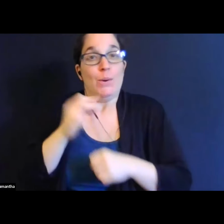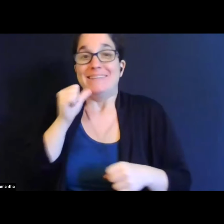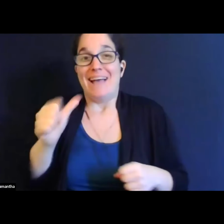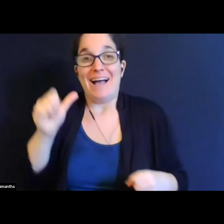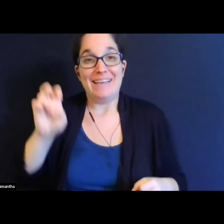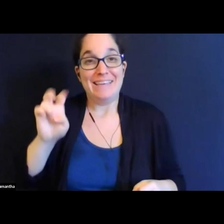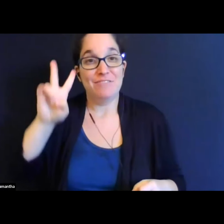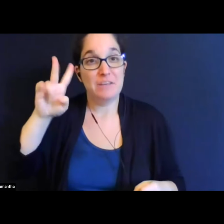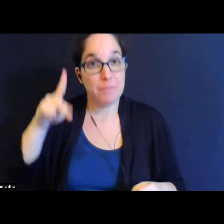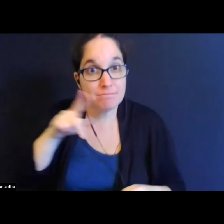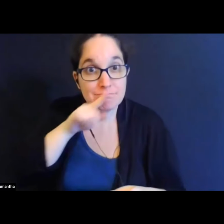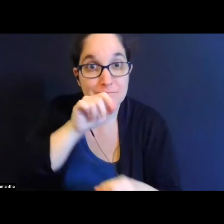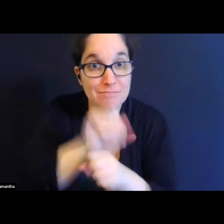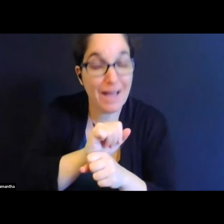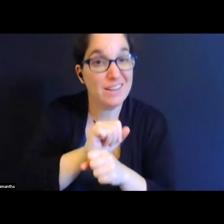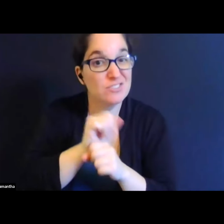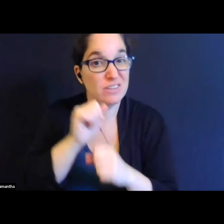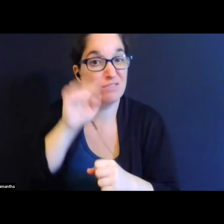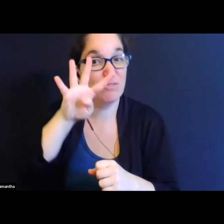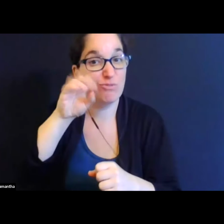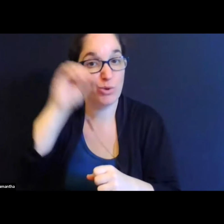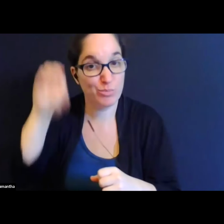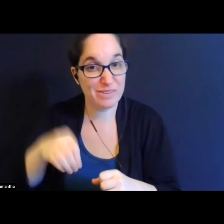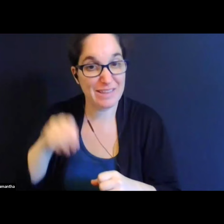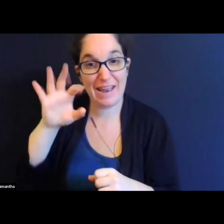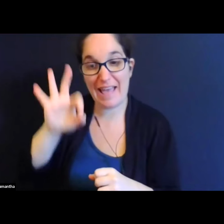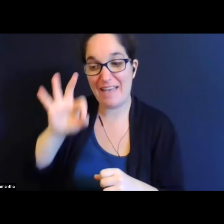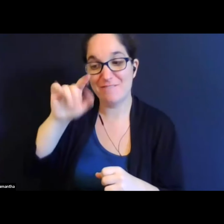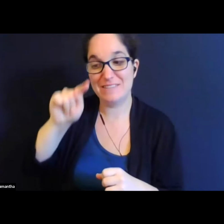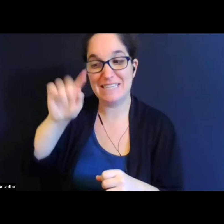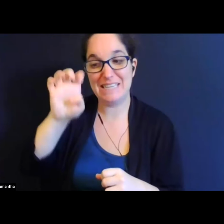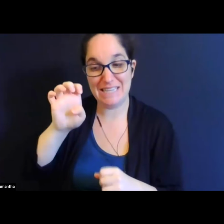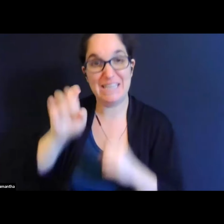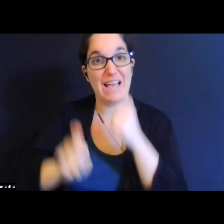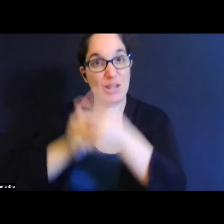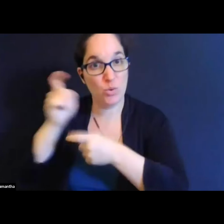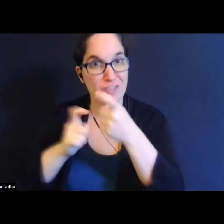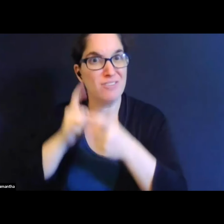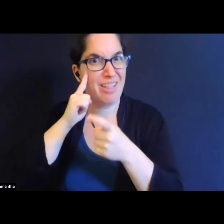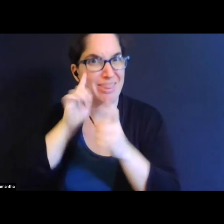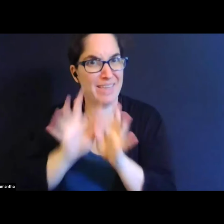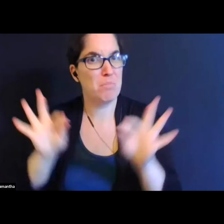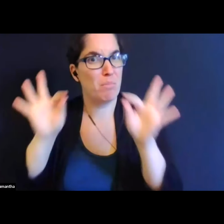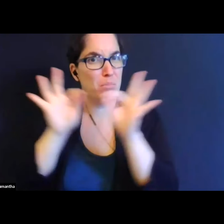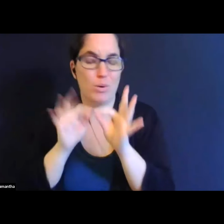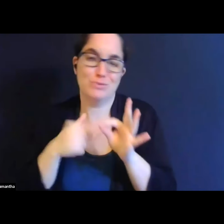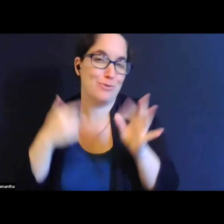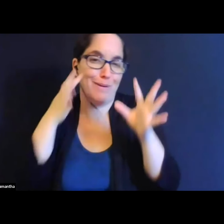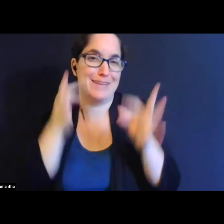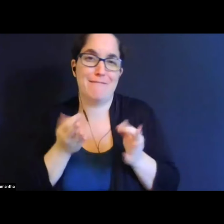the FTE allocation, and totally worth it. So, encourage you to do that.